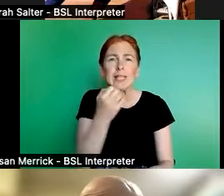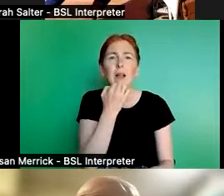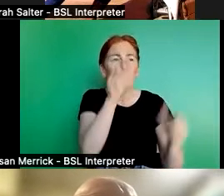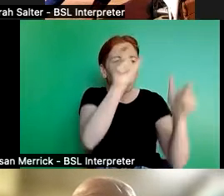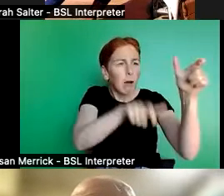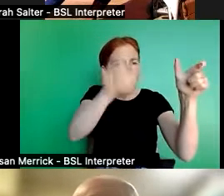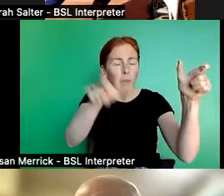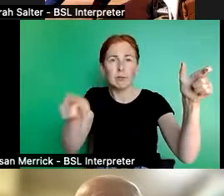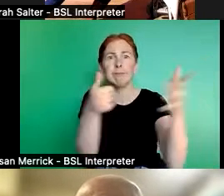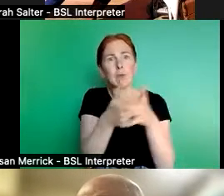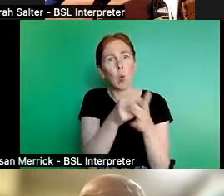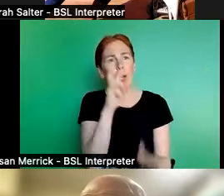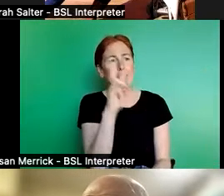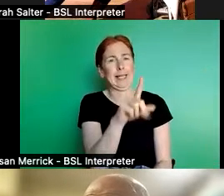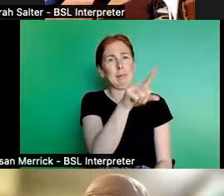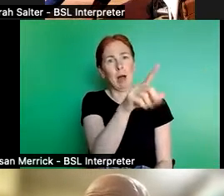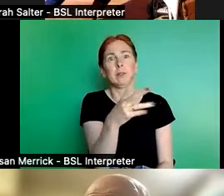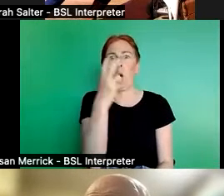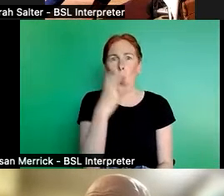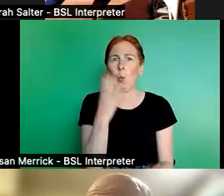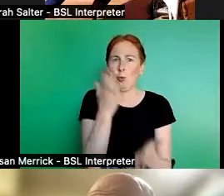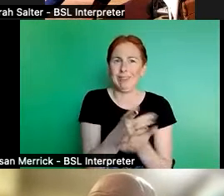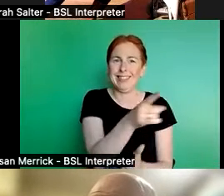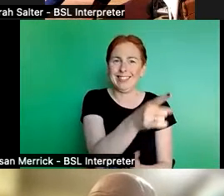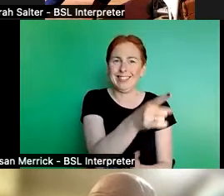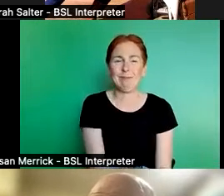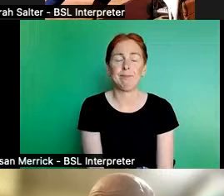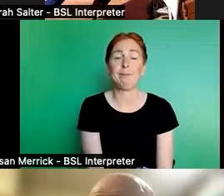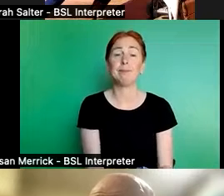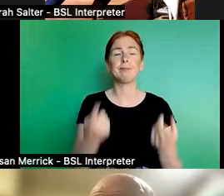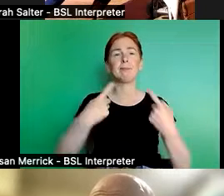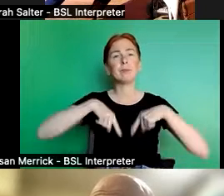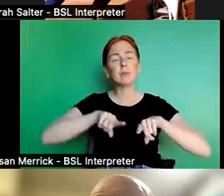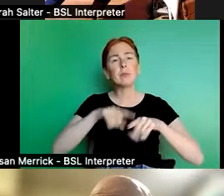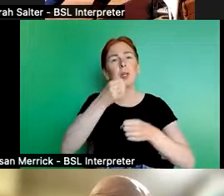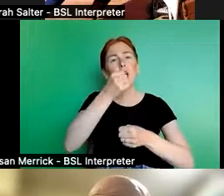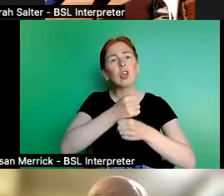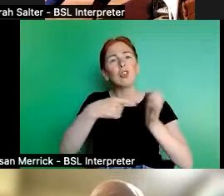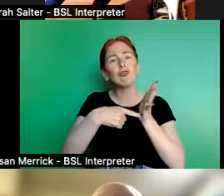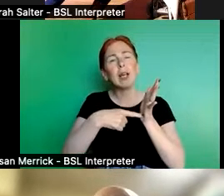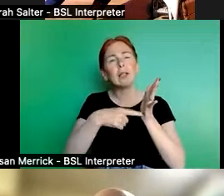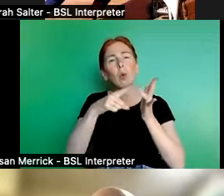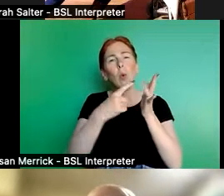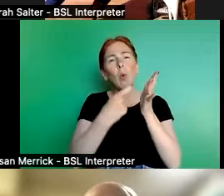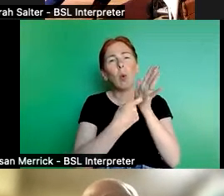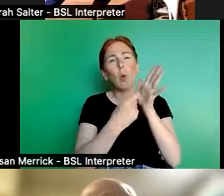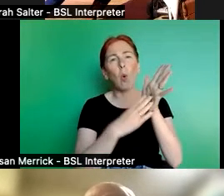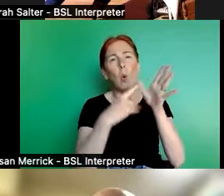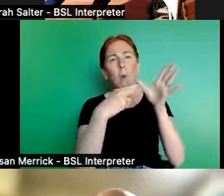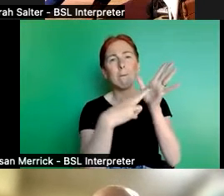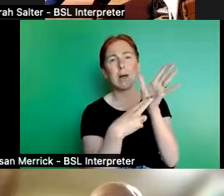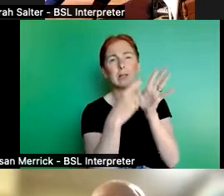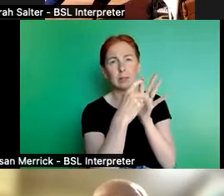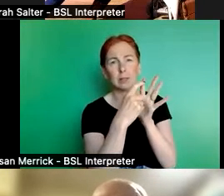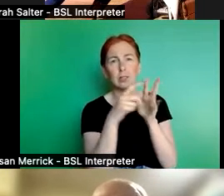But we tend to use, at Great Ormond Street, we use logMAR, which is a standardized chart. And it means that instead of a chart, a Snellen chart, where you